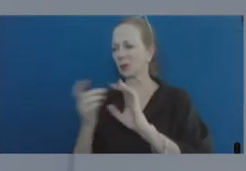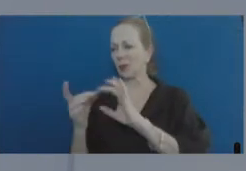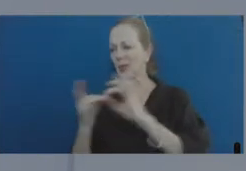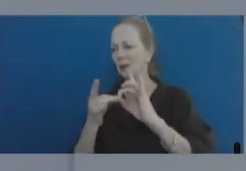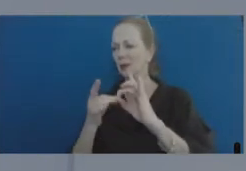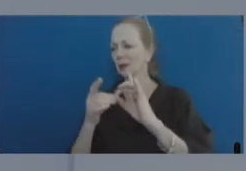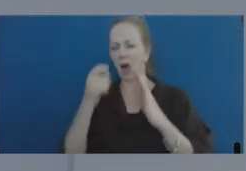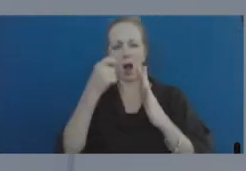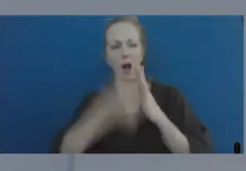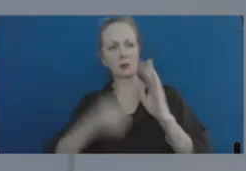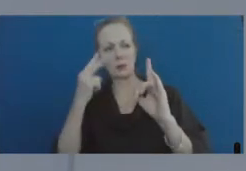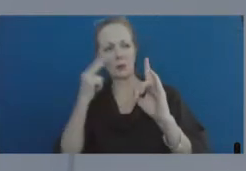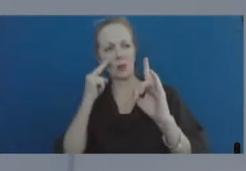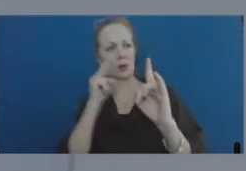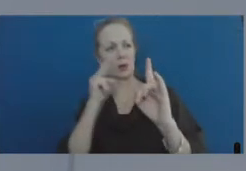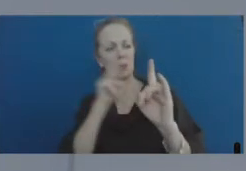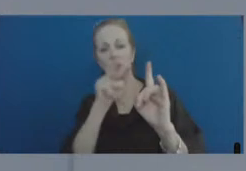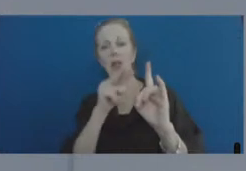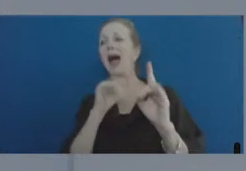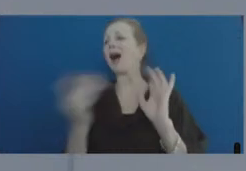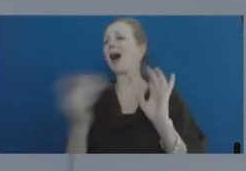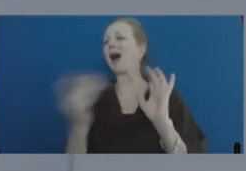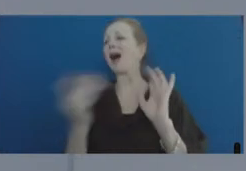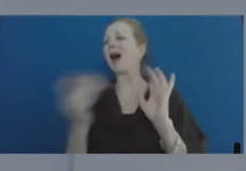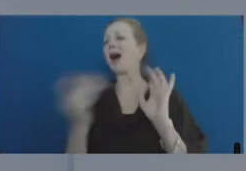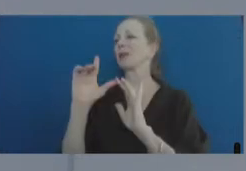I'll touch base with you one-on-one to sure. Really